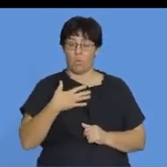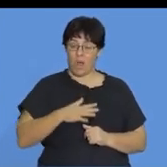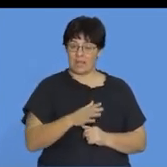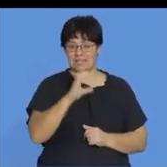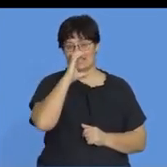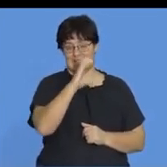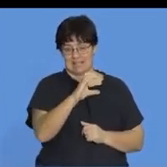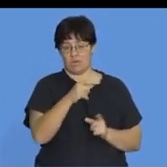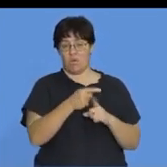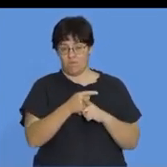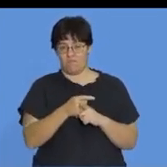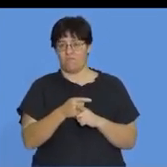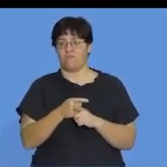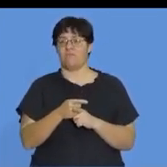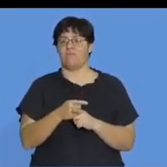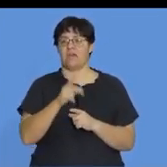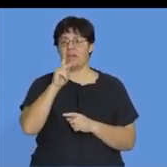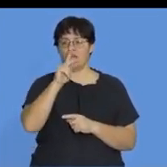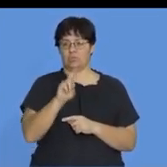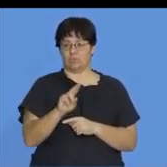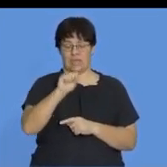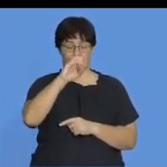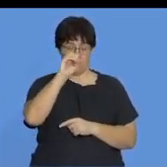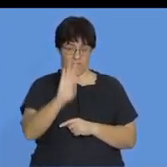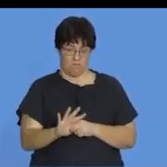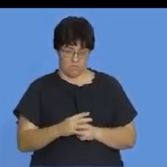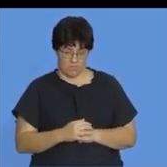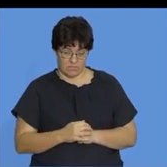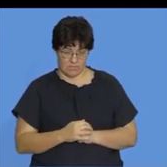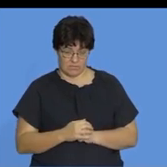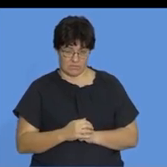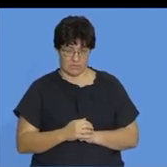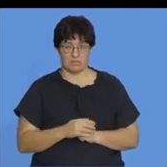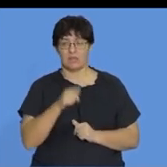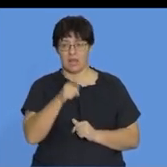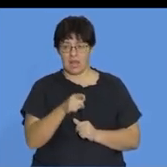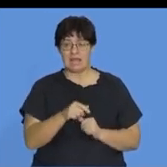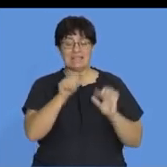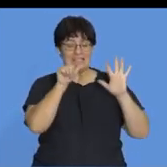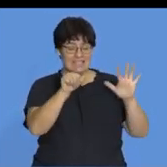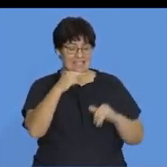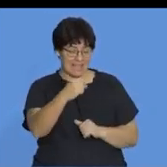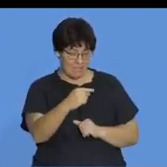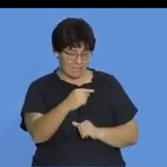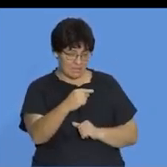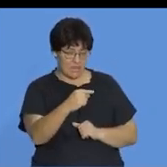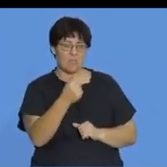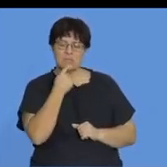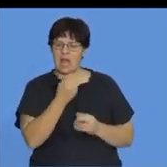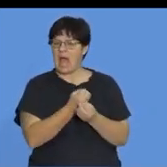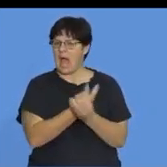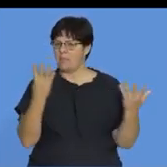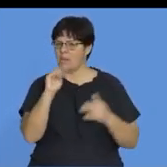of potassium sulfate first, right? So as far as the concentration in 6 grams, we would ask ourselves, how